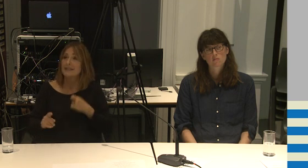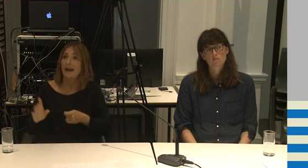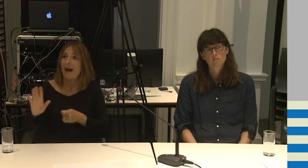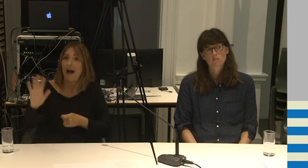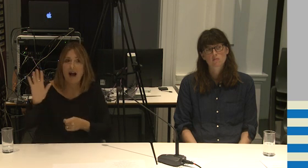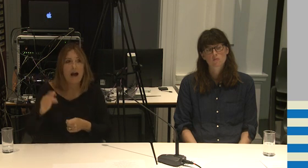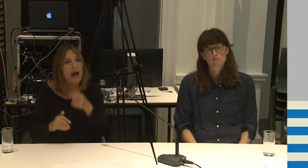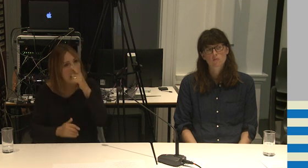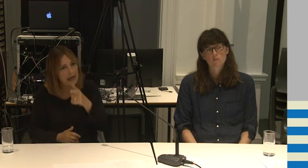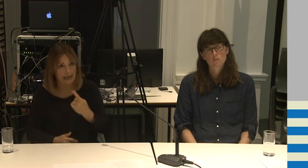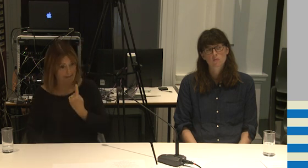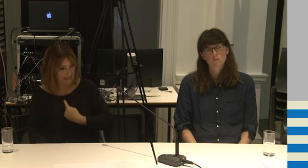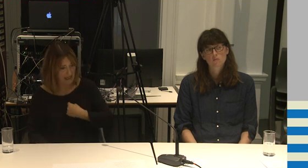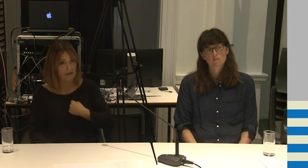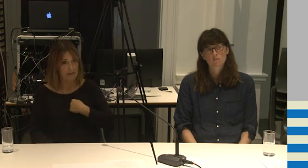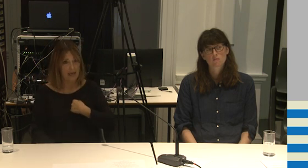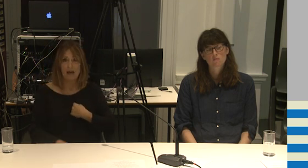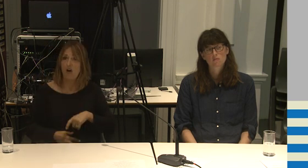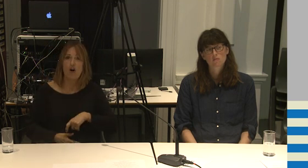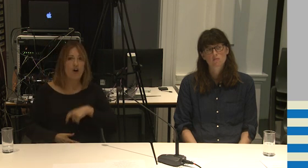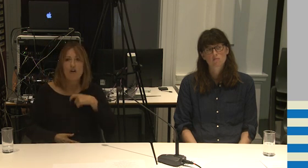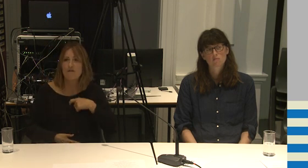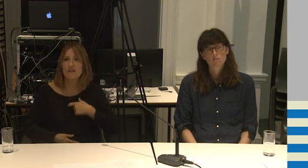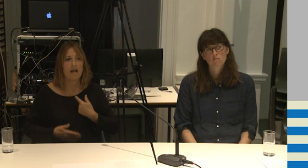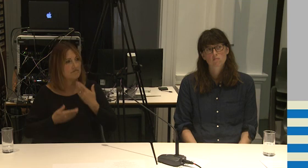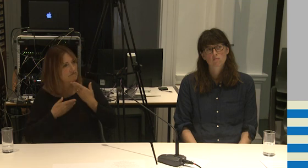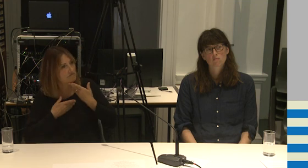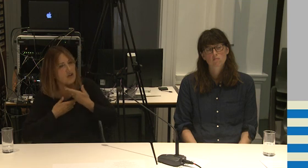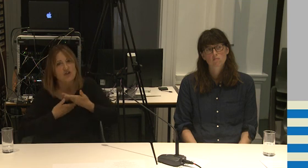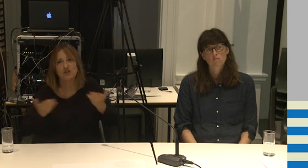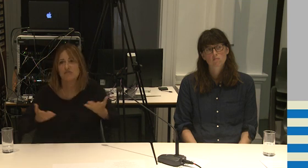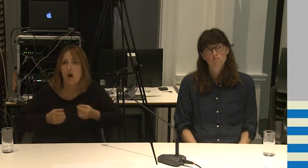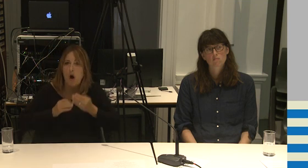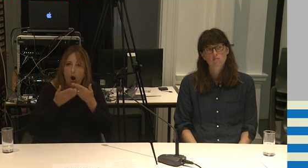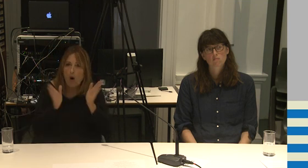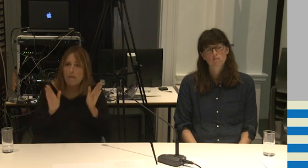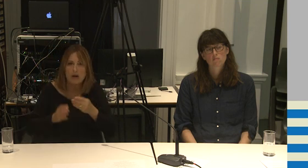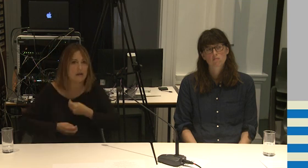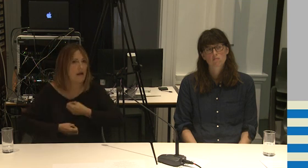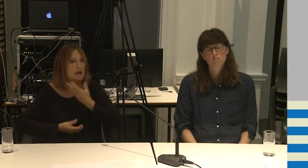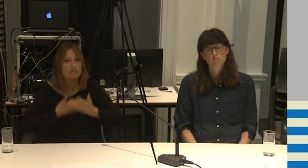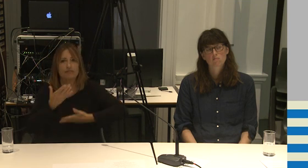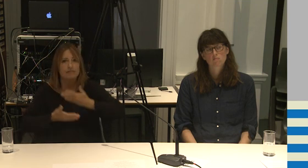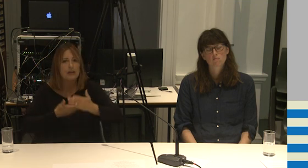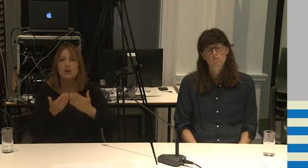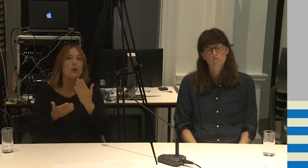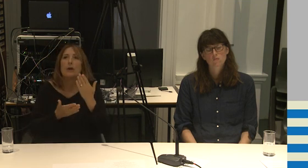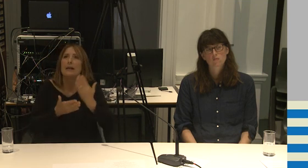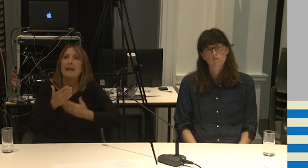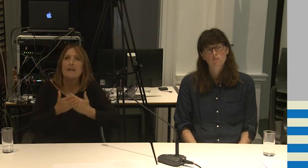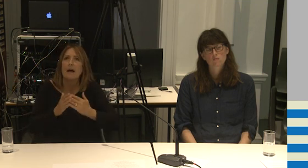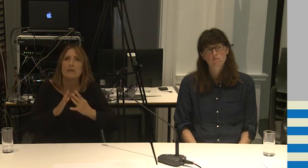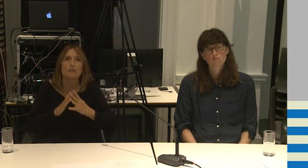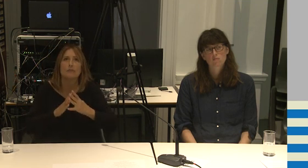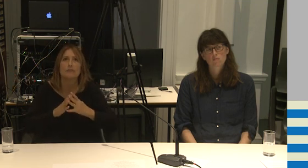luckily I'm confident in talking to people about it. I'm very open about it. So it never caused too much of an issue,